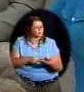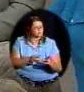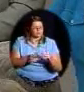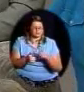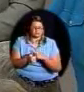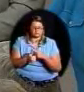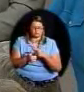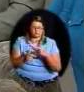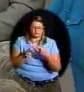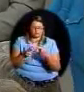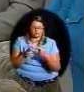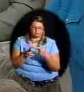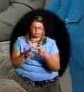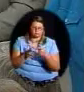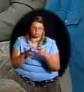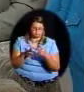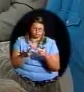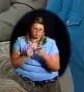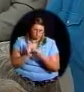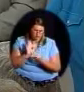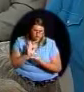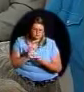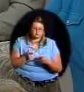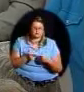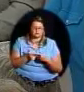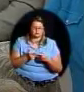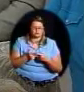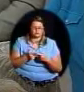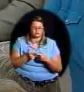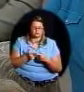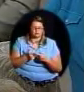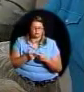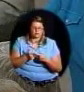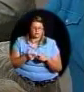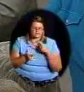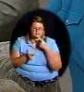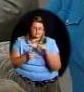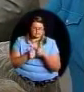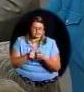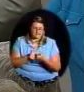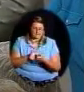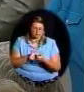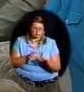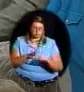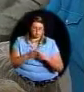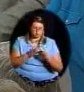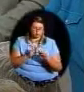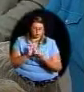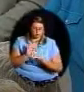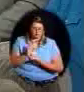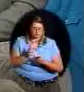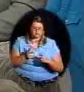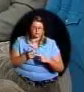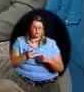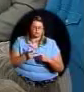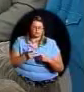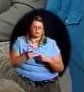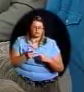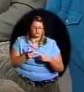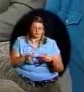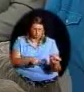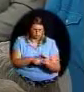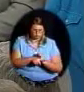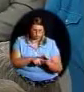a policy. We need to say how we're going to implement that, and then we need to do the